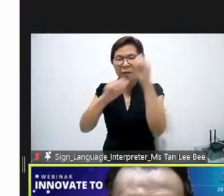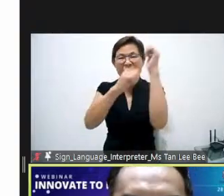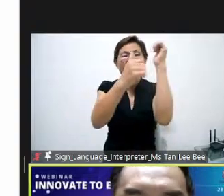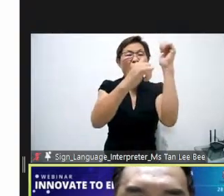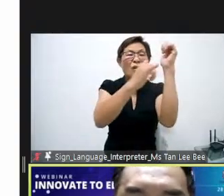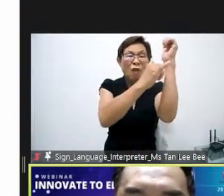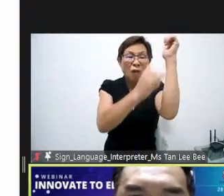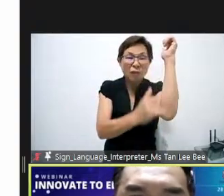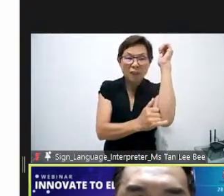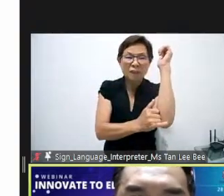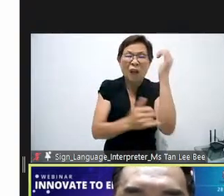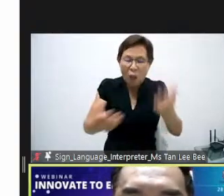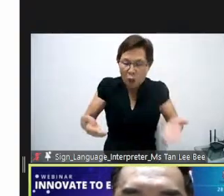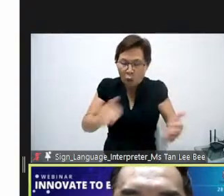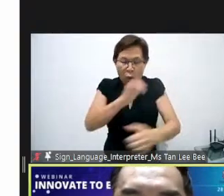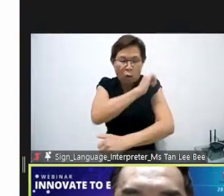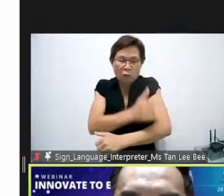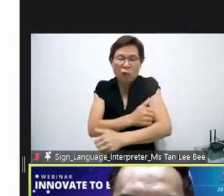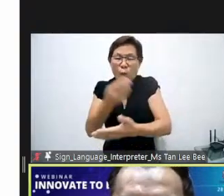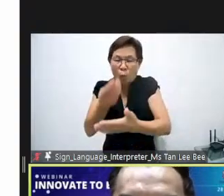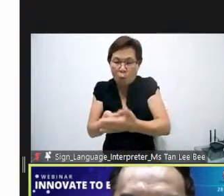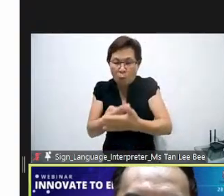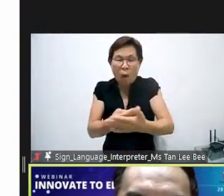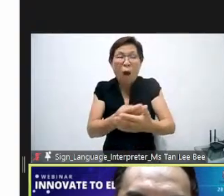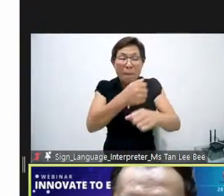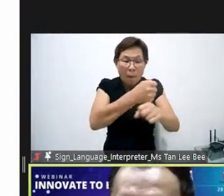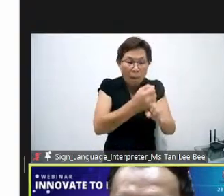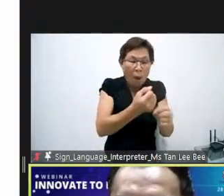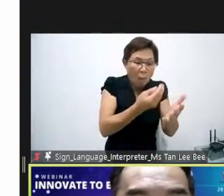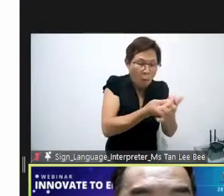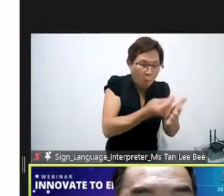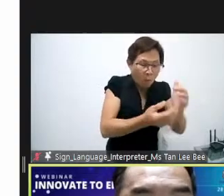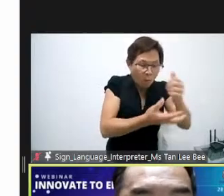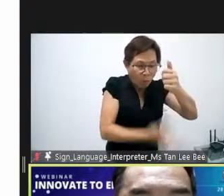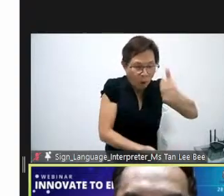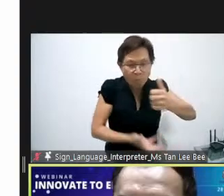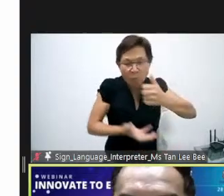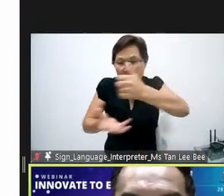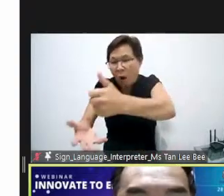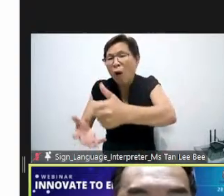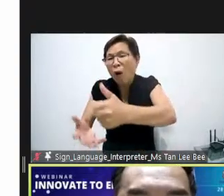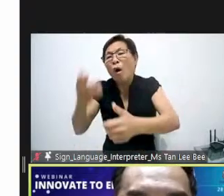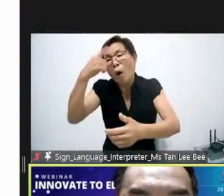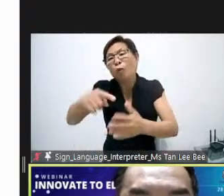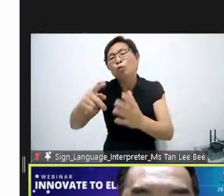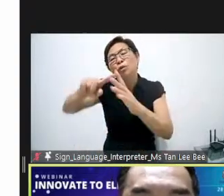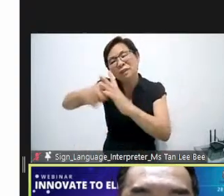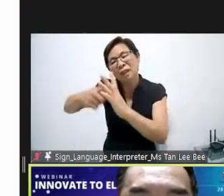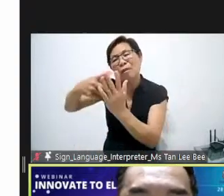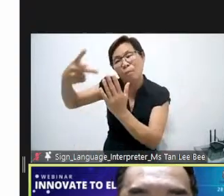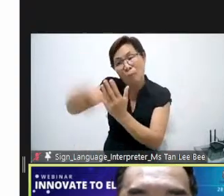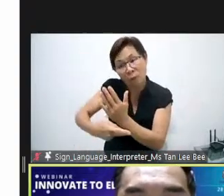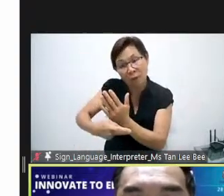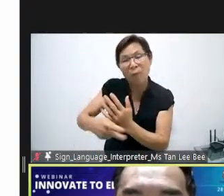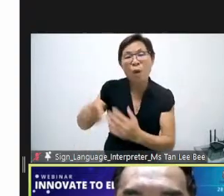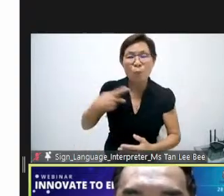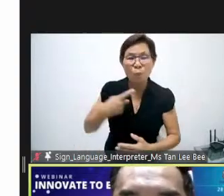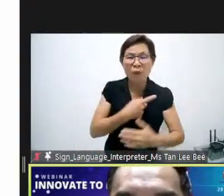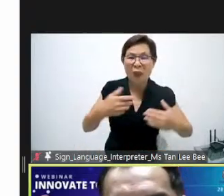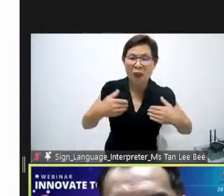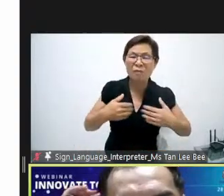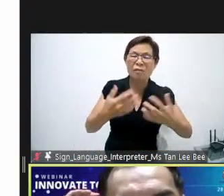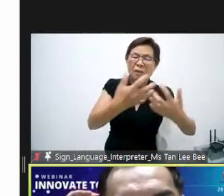can allocate certain monies to certain fundings to implement or to run our programs. We also have our